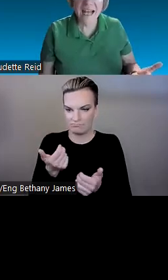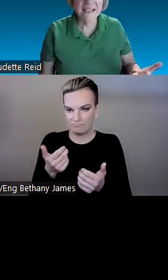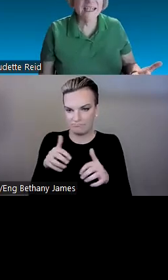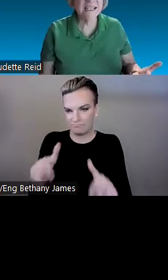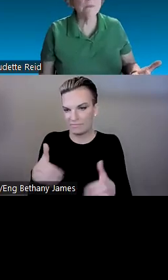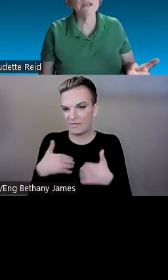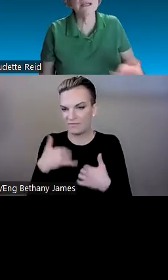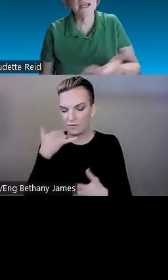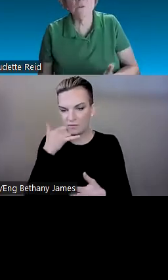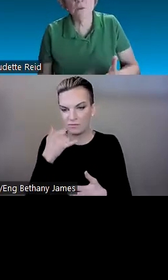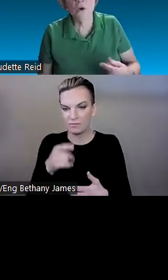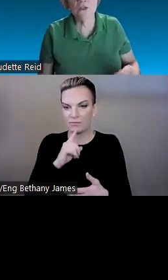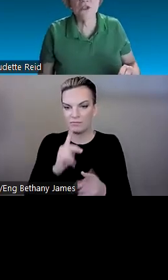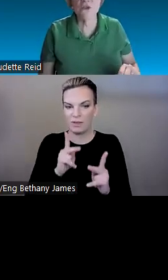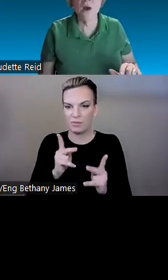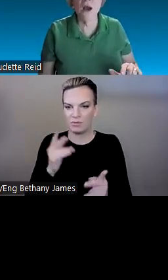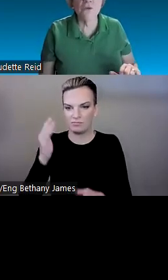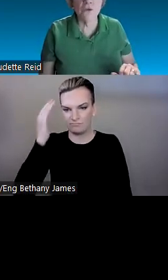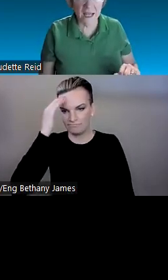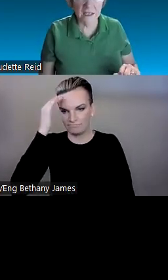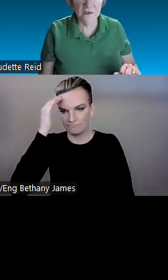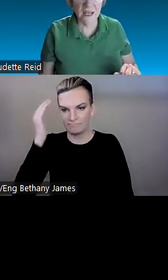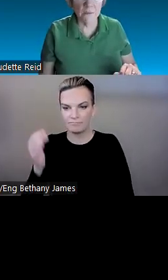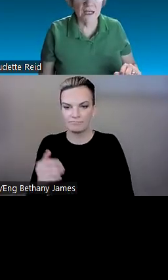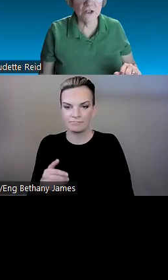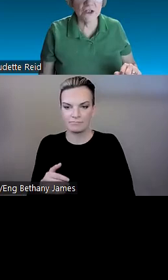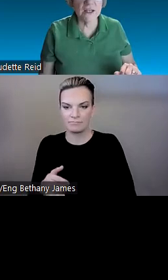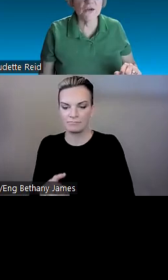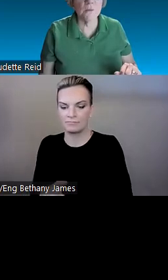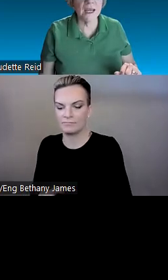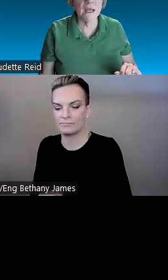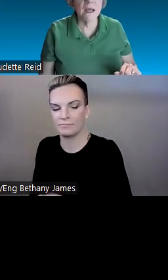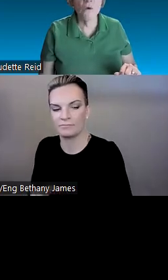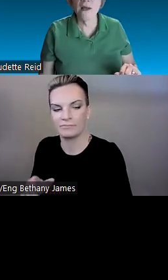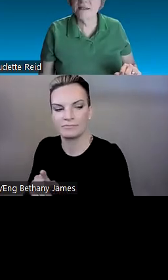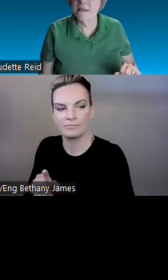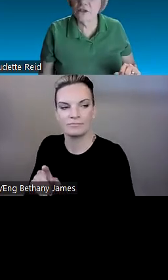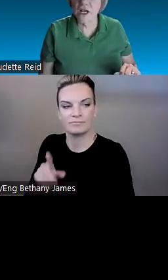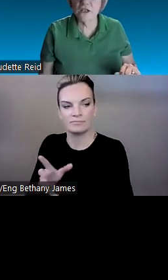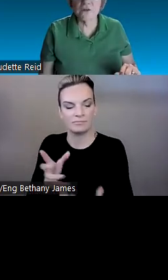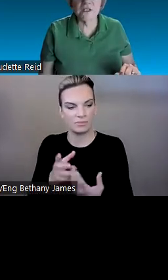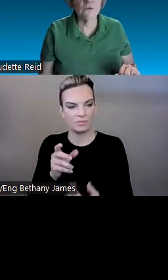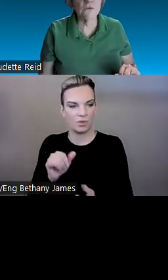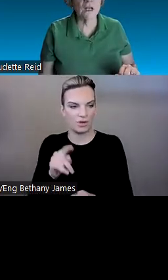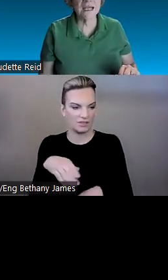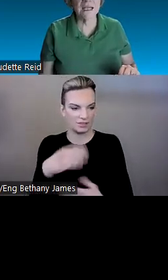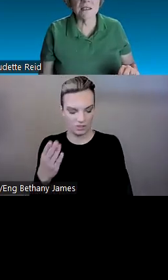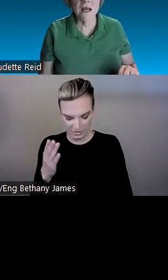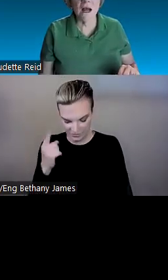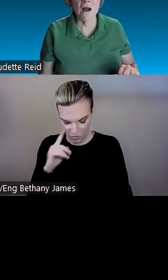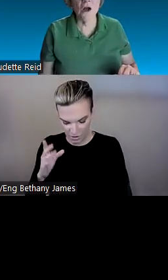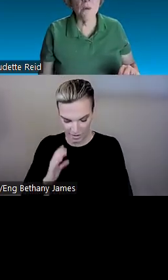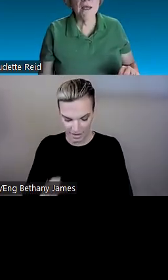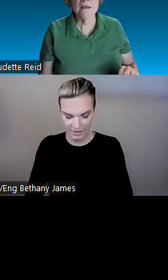that's highly accepted, as opposed to other kinds of accommodations that you may want to suggest for some of your